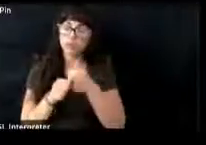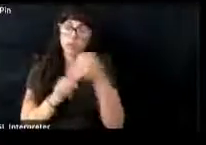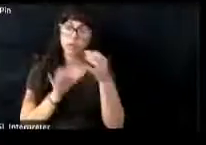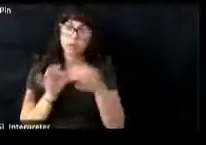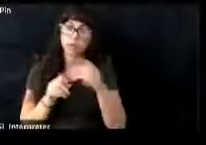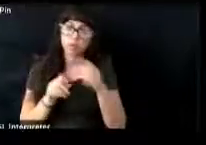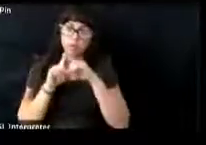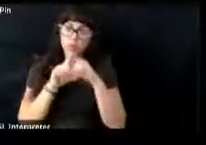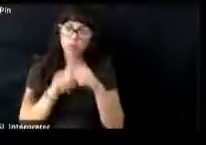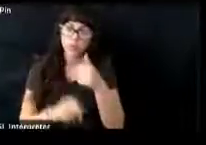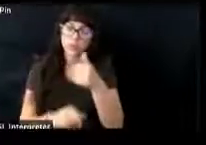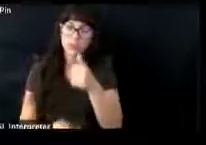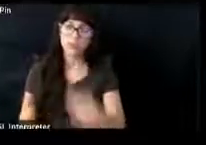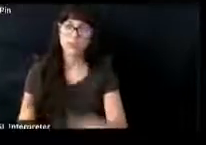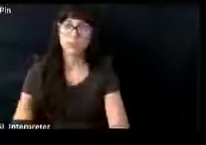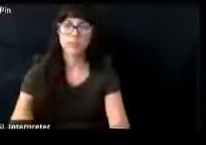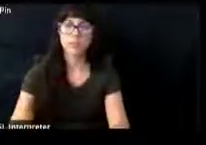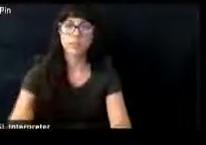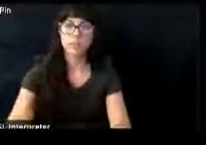unmute.